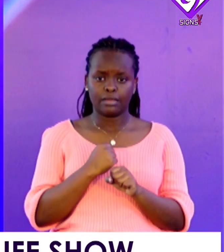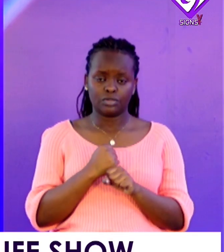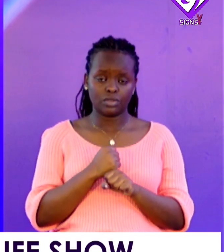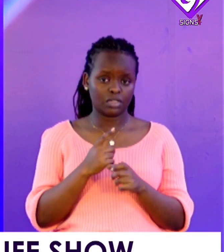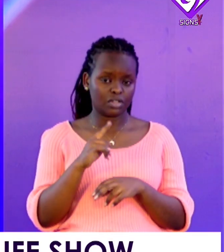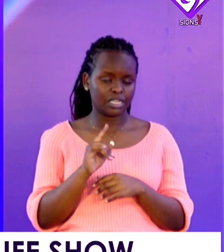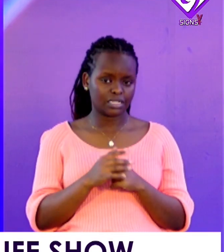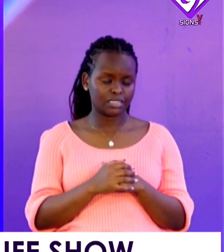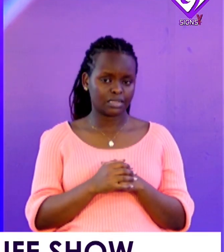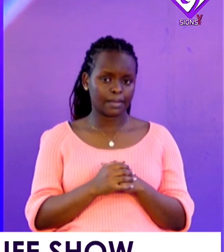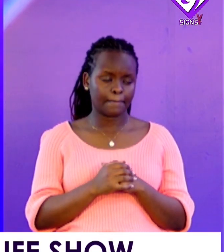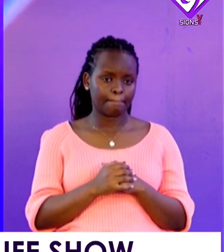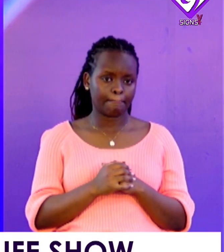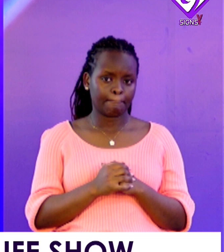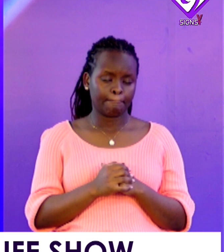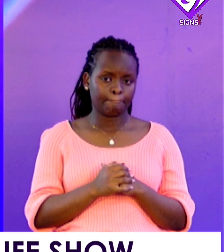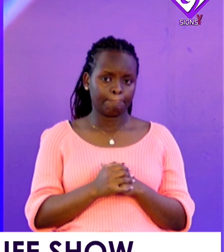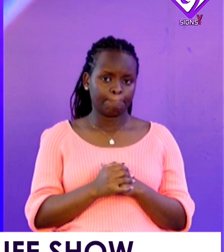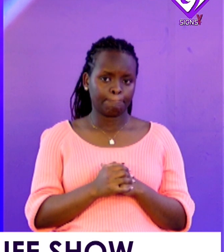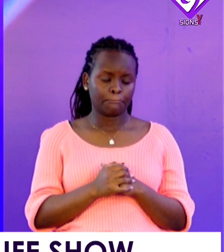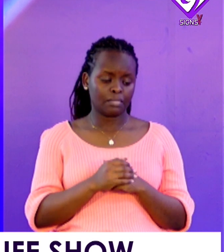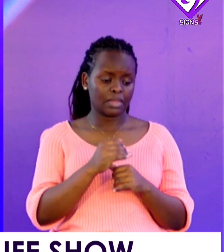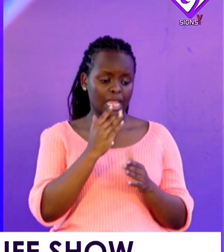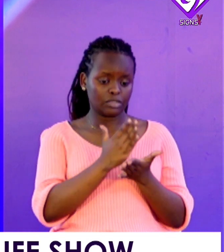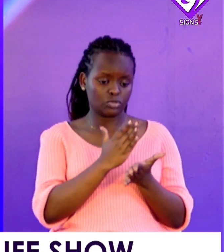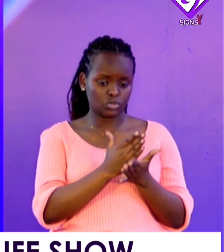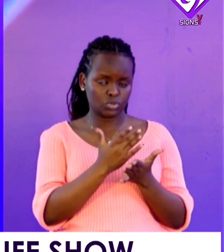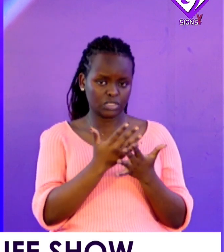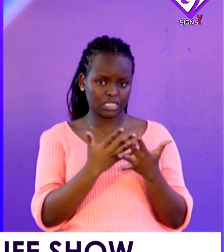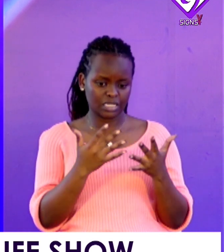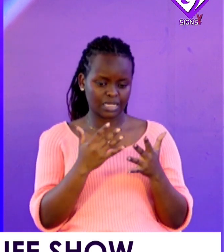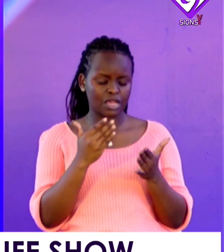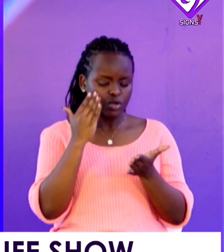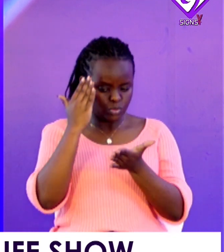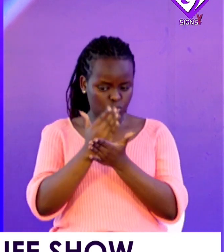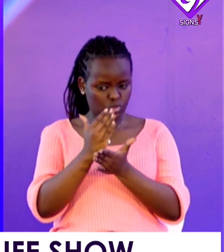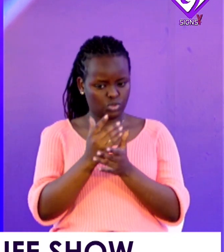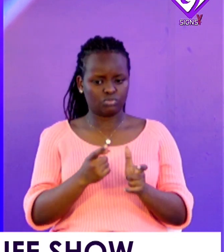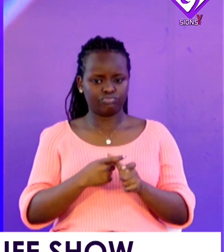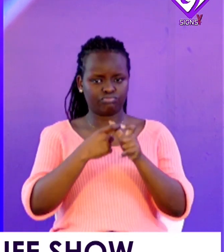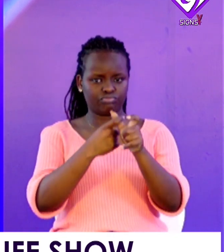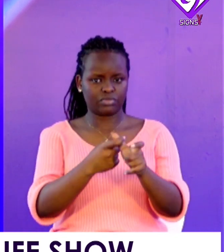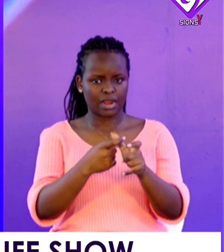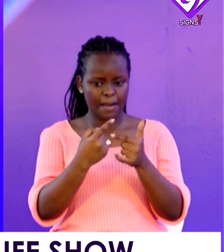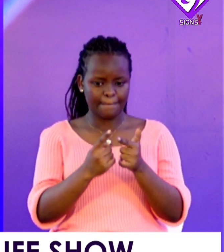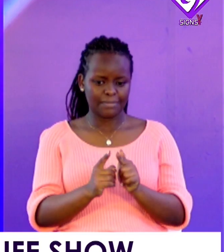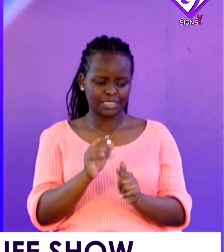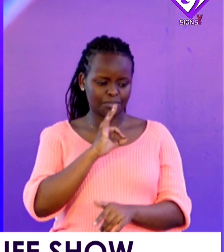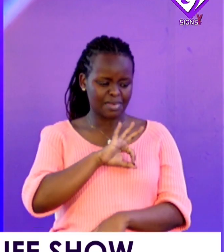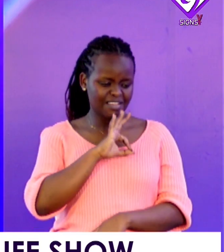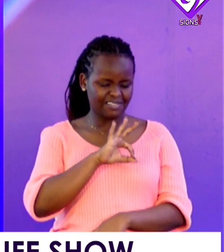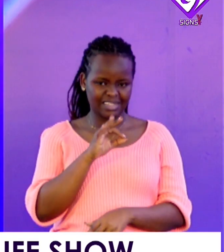genuine mark of someone who is rewarded genuinely and not gaining material gain